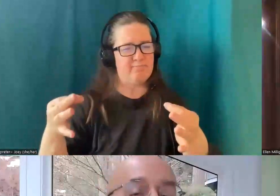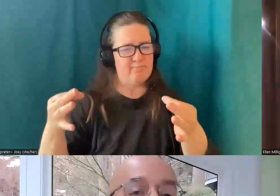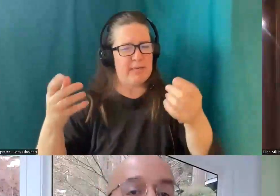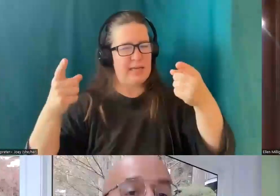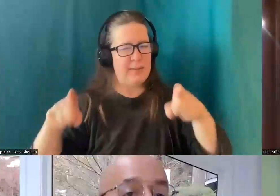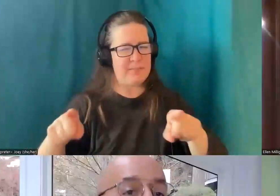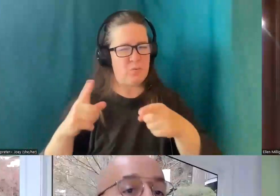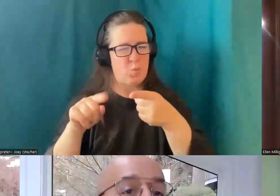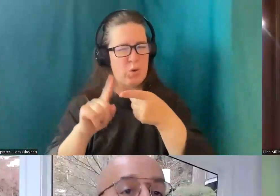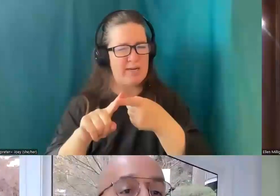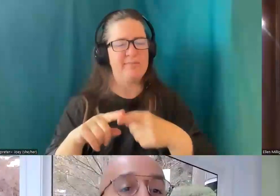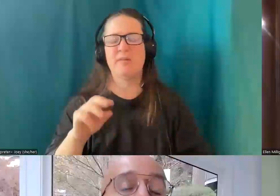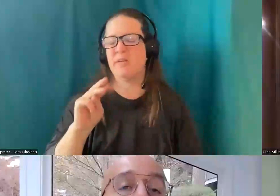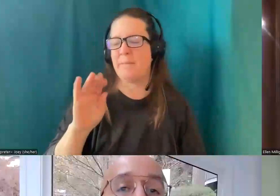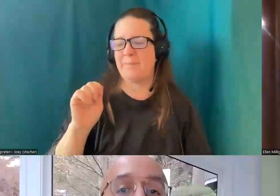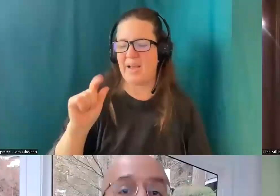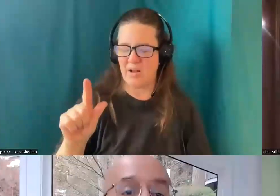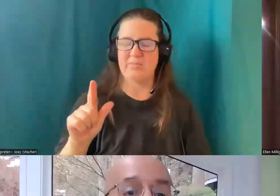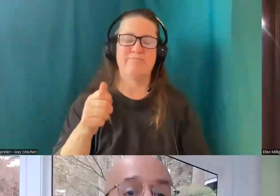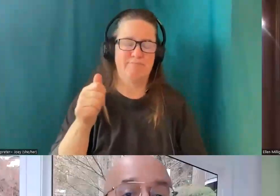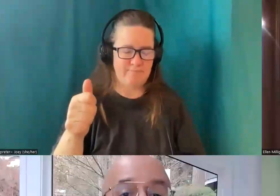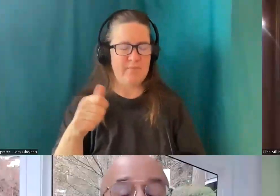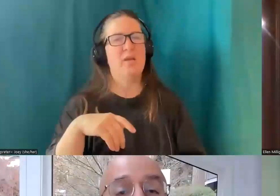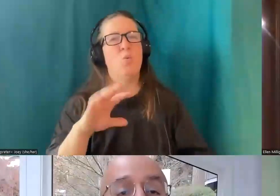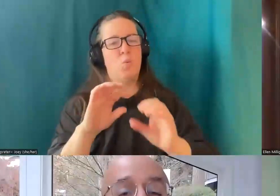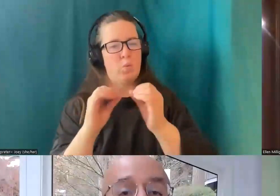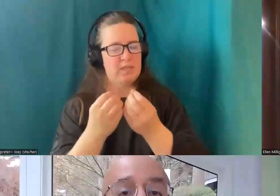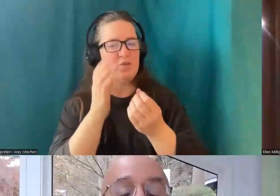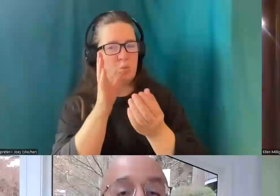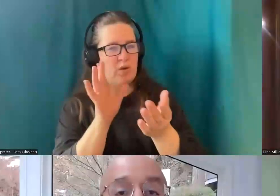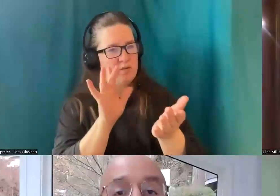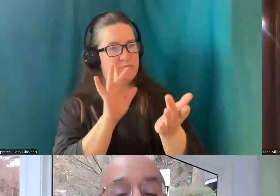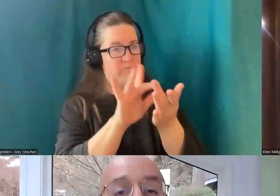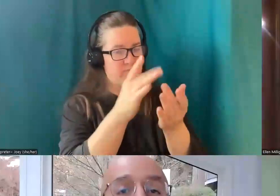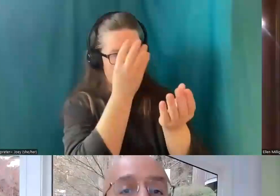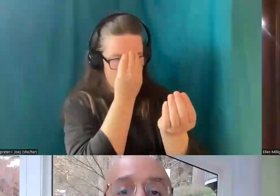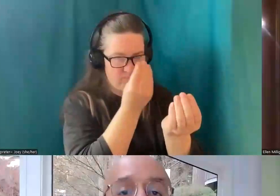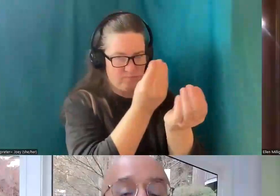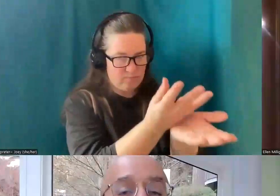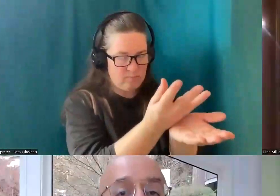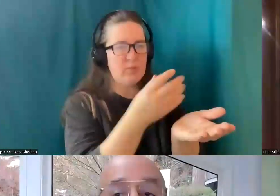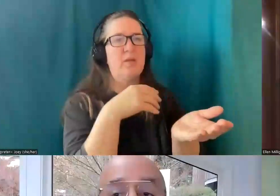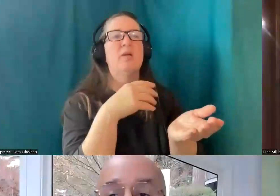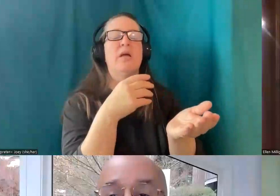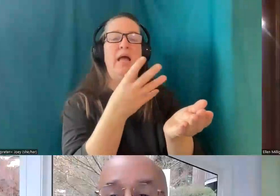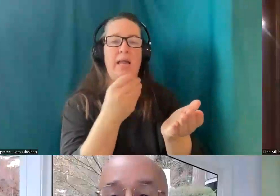Thanks, Ellen. Michael Greer again. Organizations will be notified and the funds will be distributed in March of 2023.